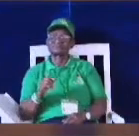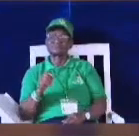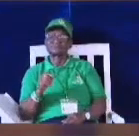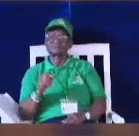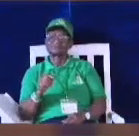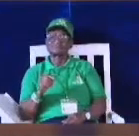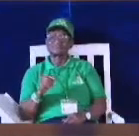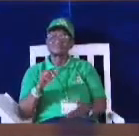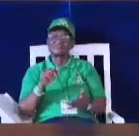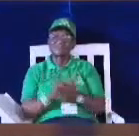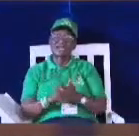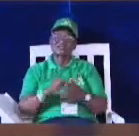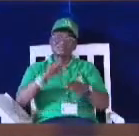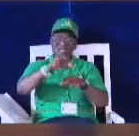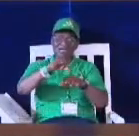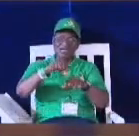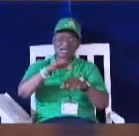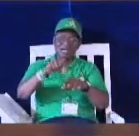That anointing